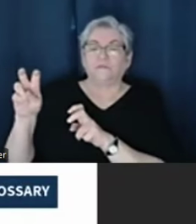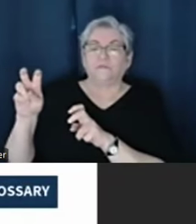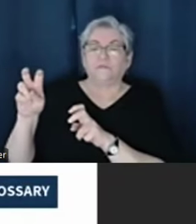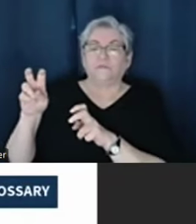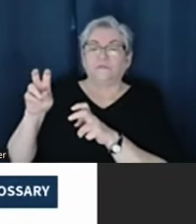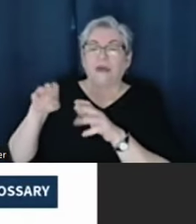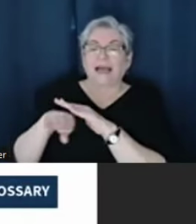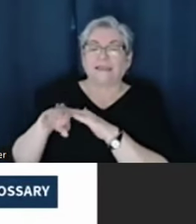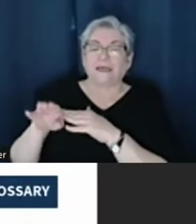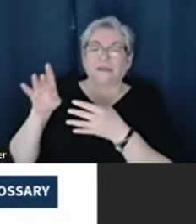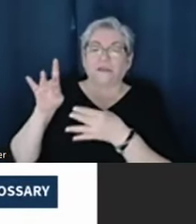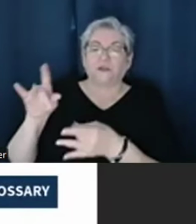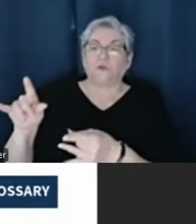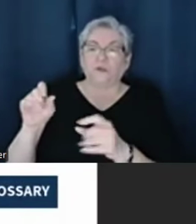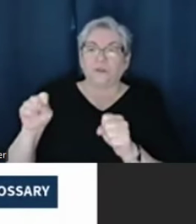Okay.